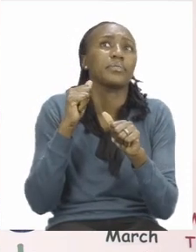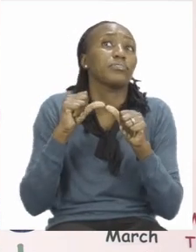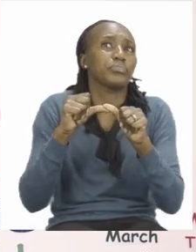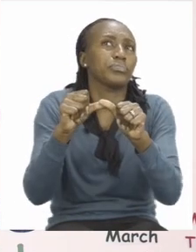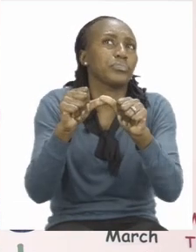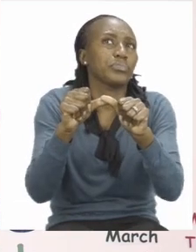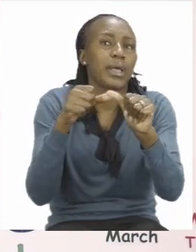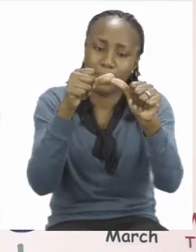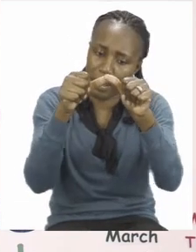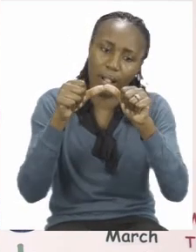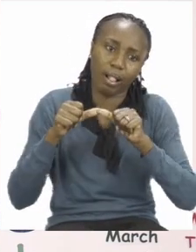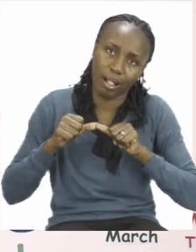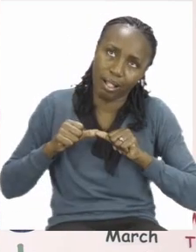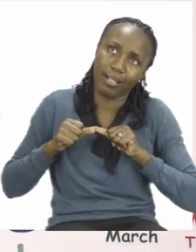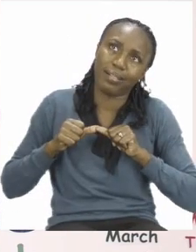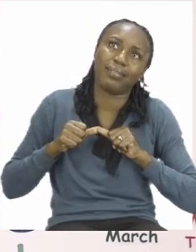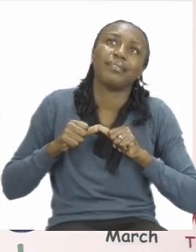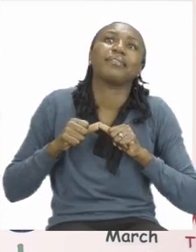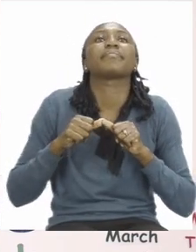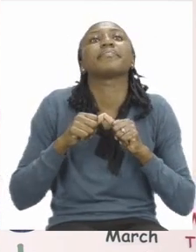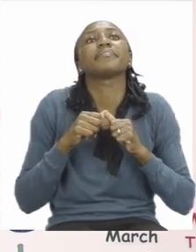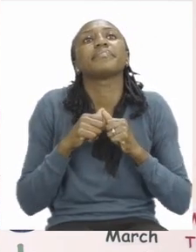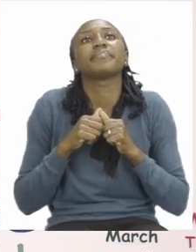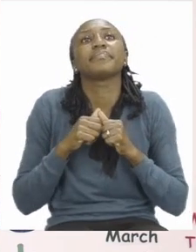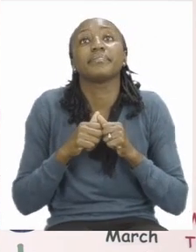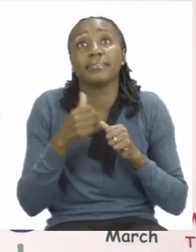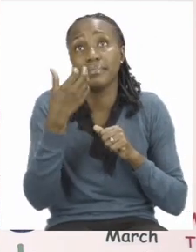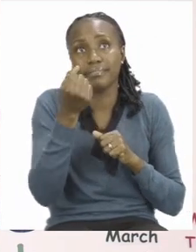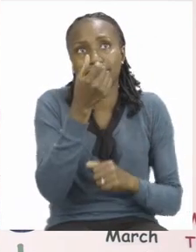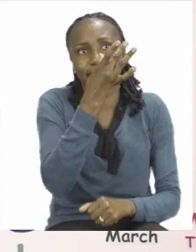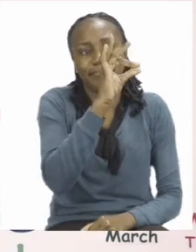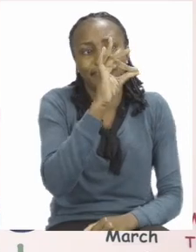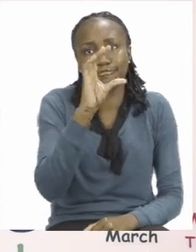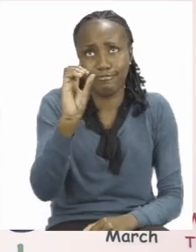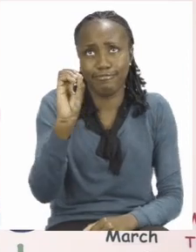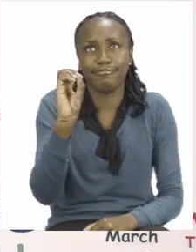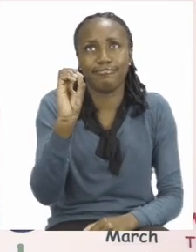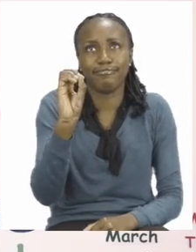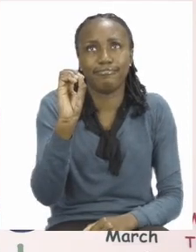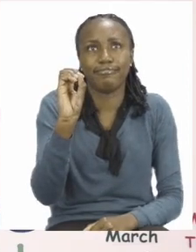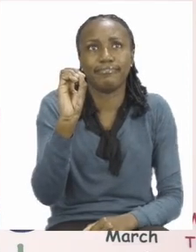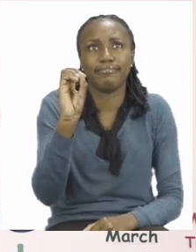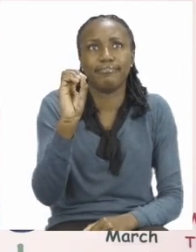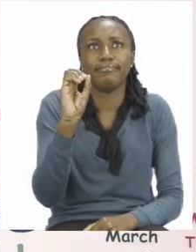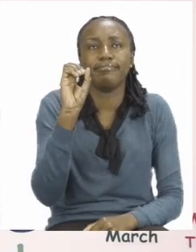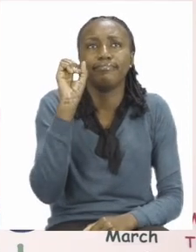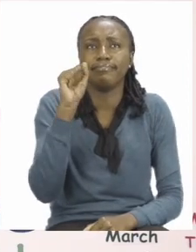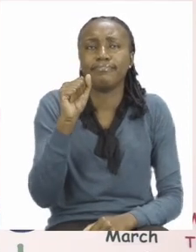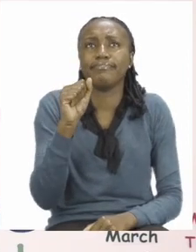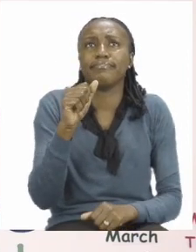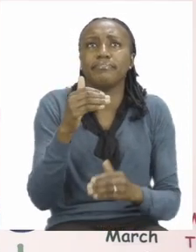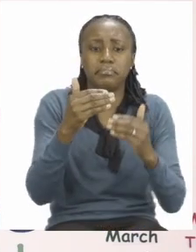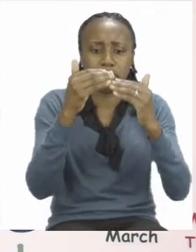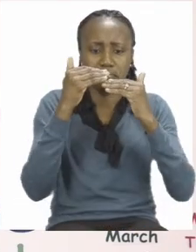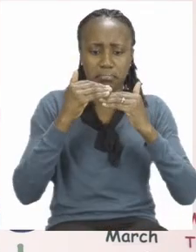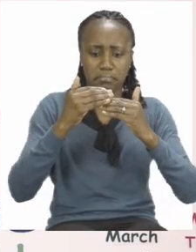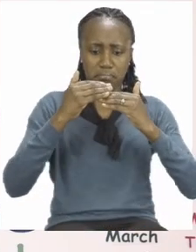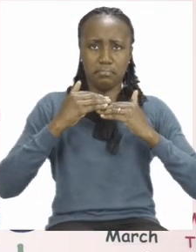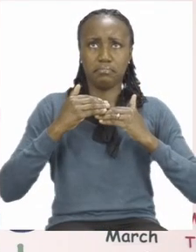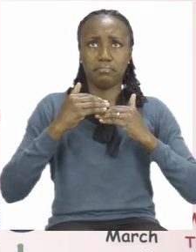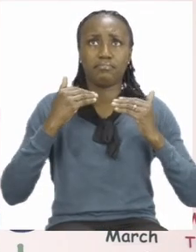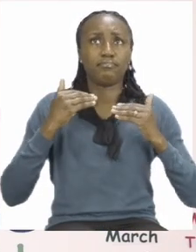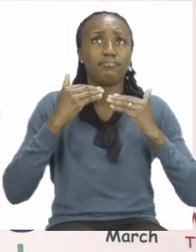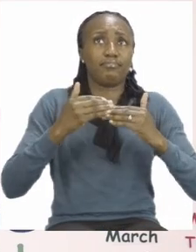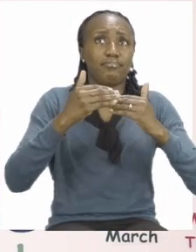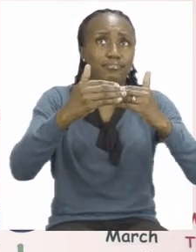backwards. Now the number they have given us is 80. So we need to count backwards to get the next number.